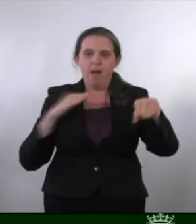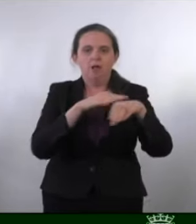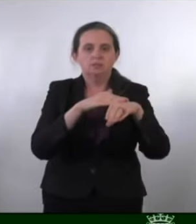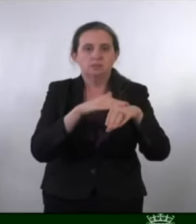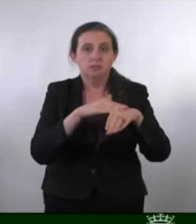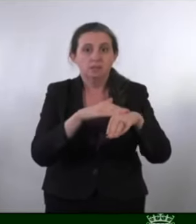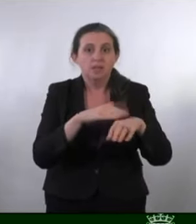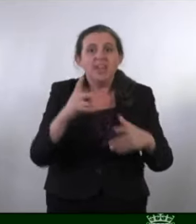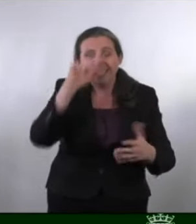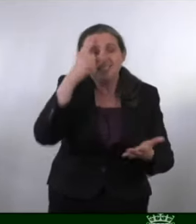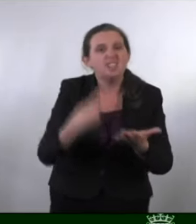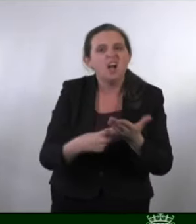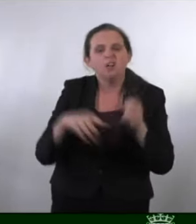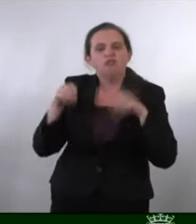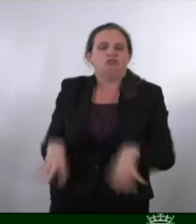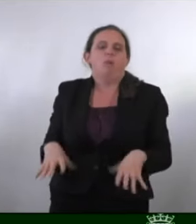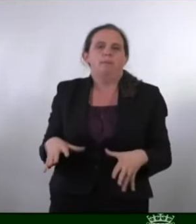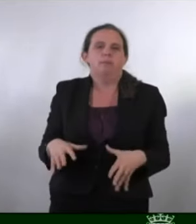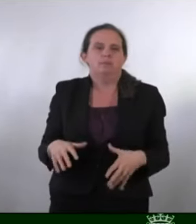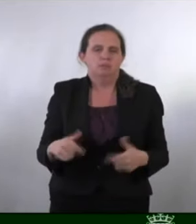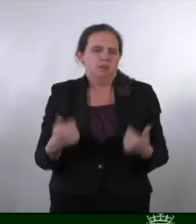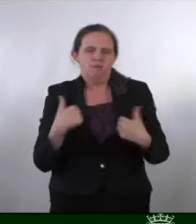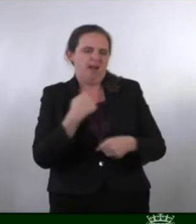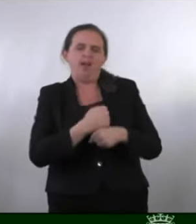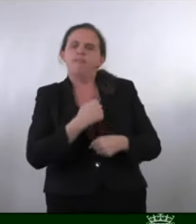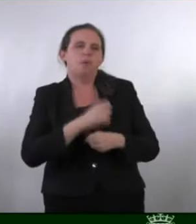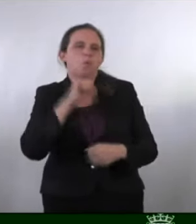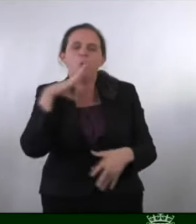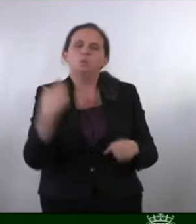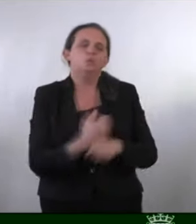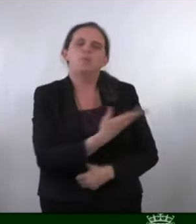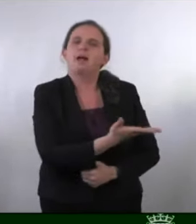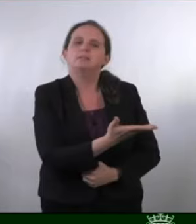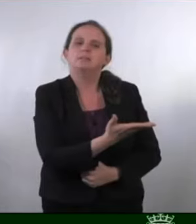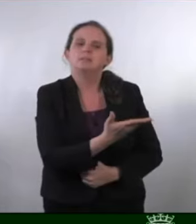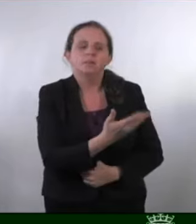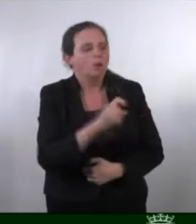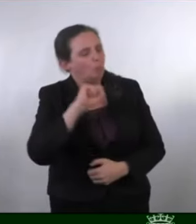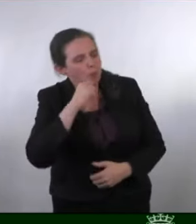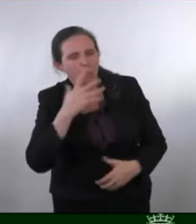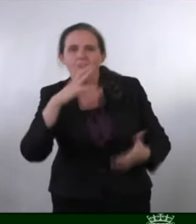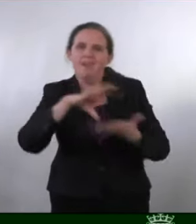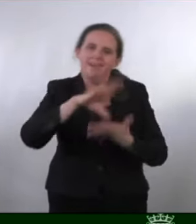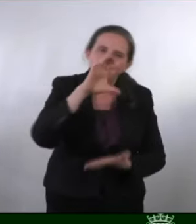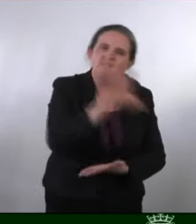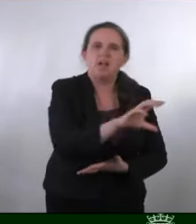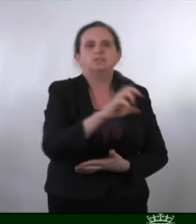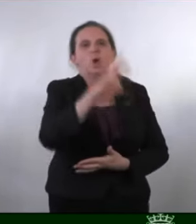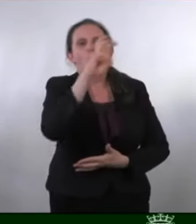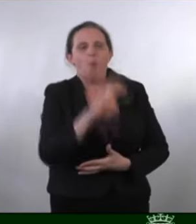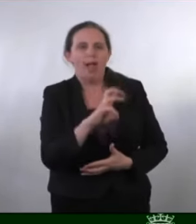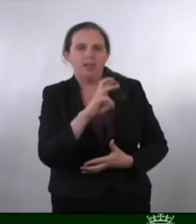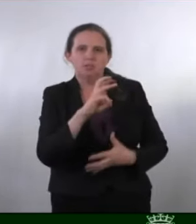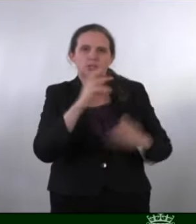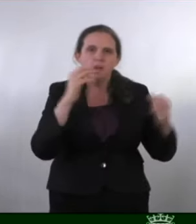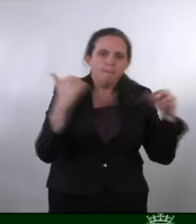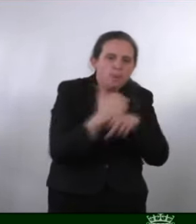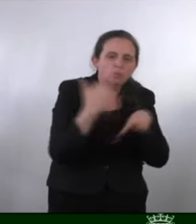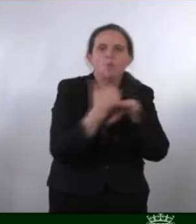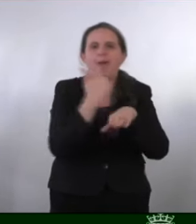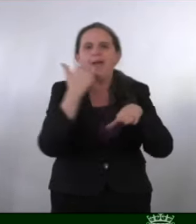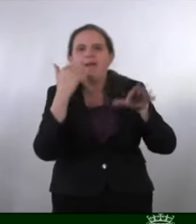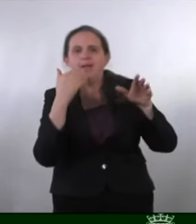government takes. We will be investing hugely in Welsh infrastructure and in taking Wales forward, and I'm delighted